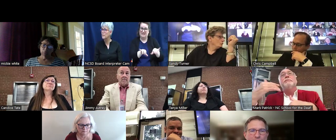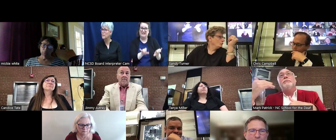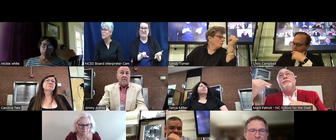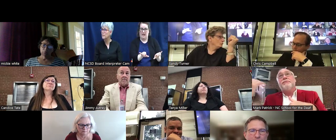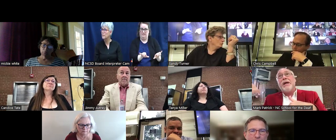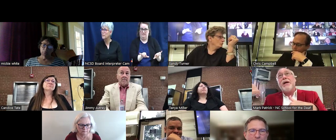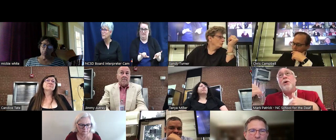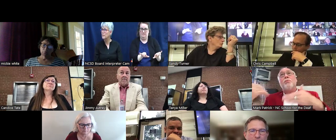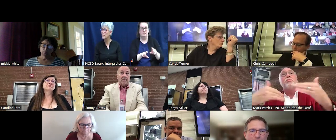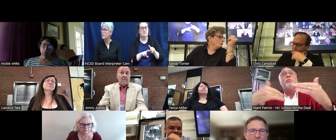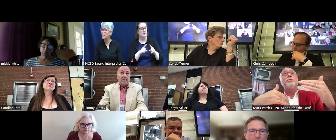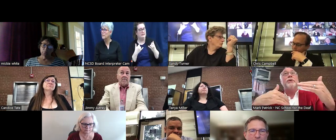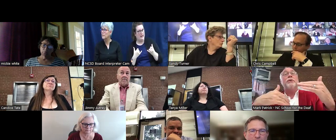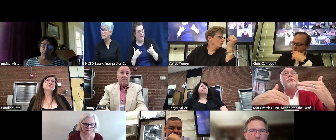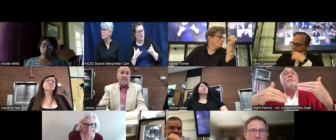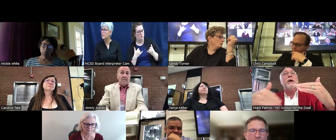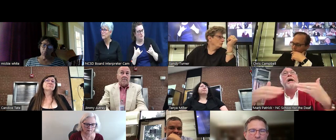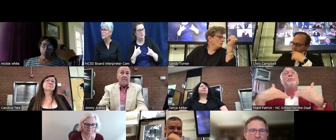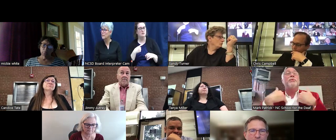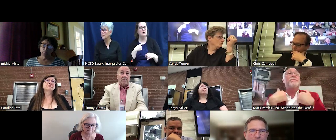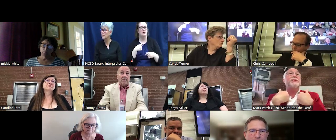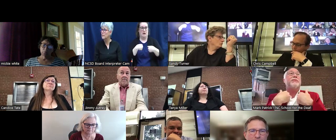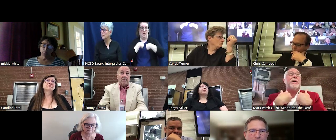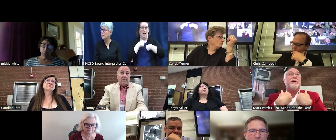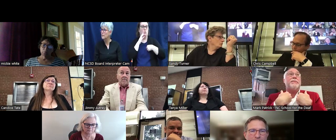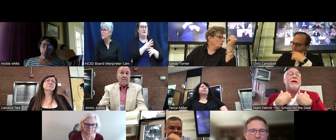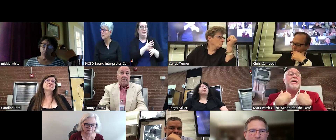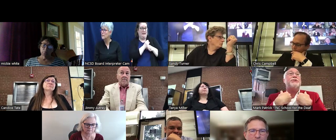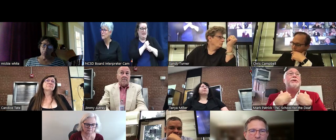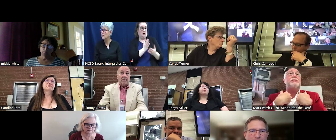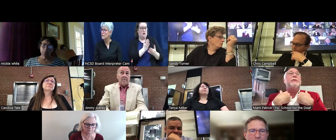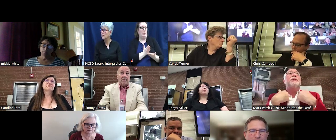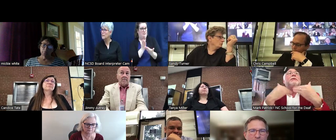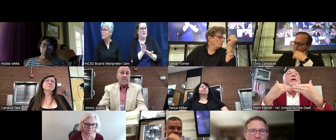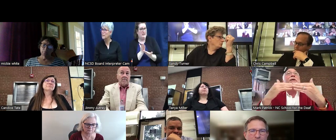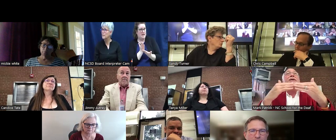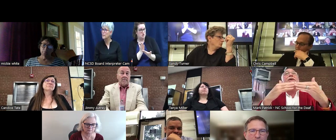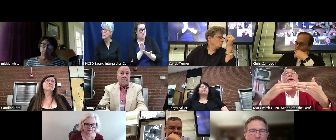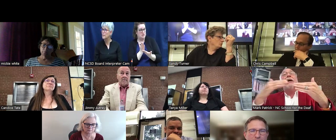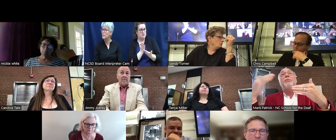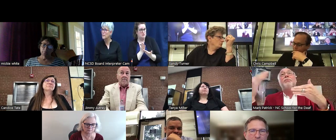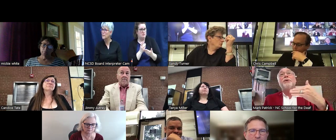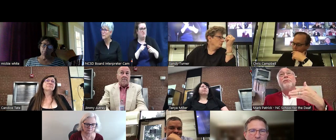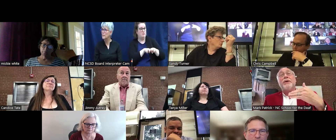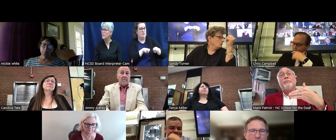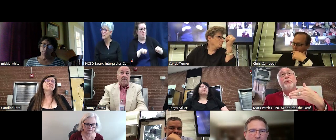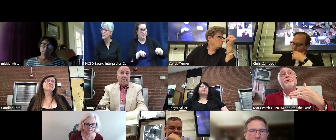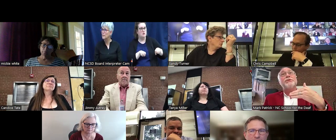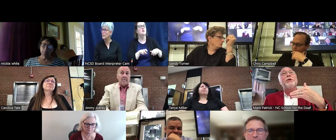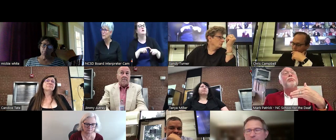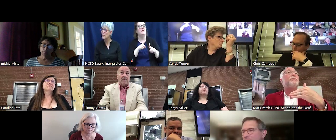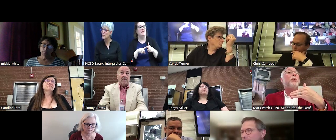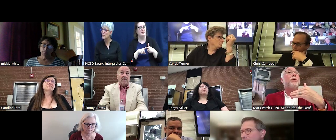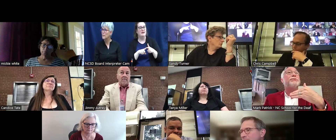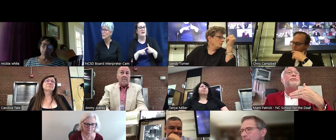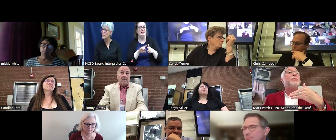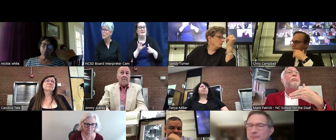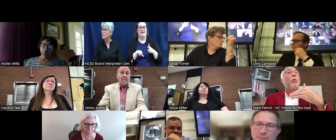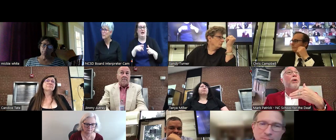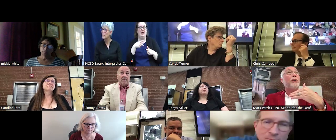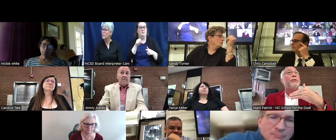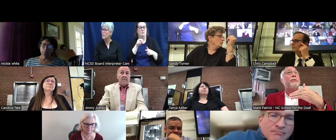but now I will receive a recommendation, and then I will bring the personnel report